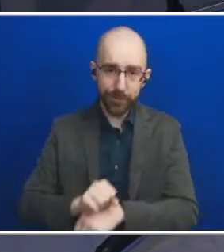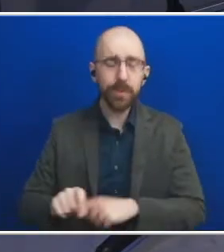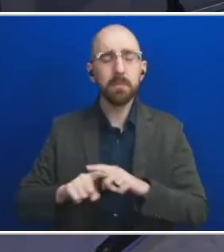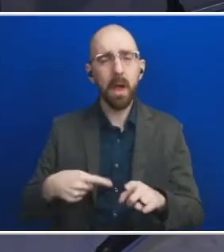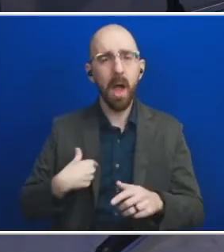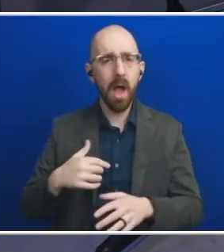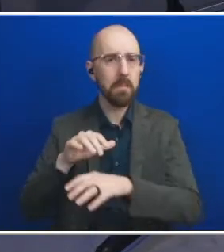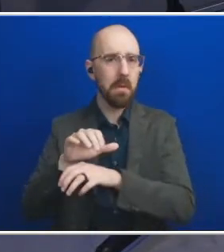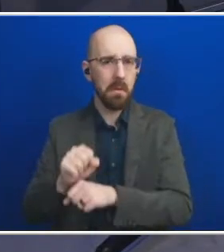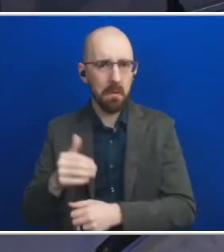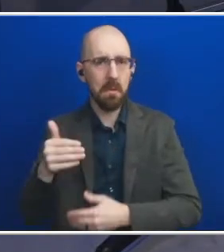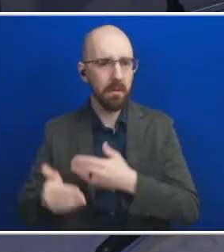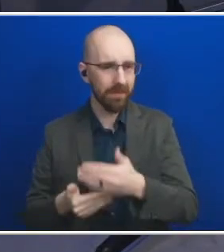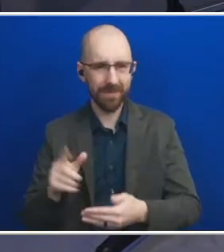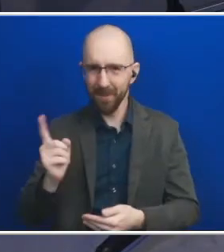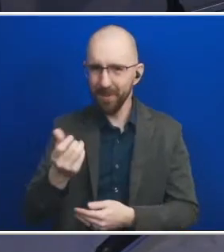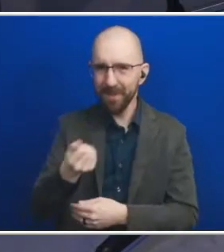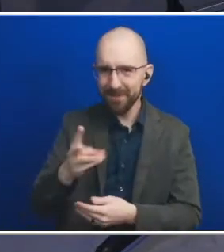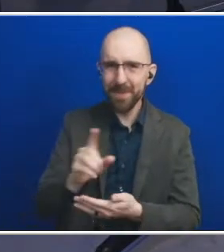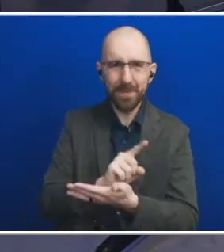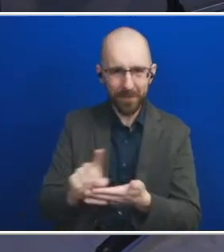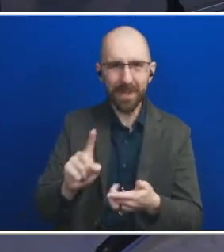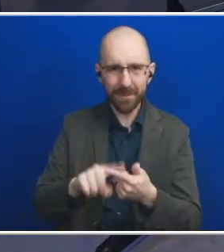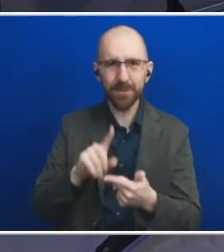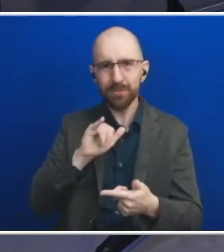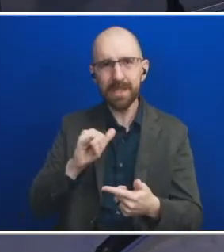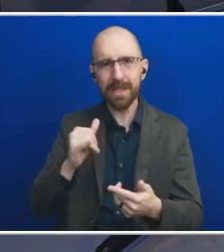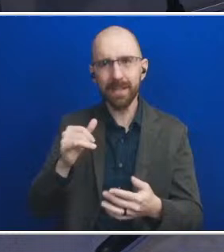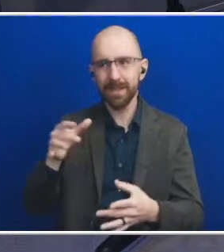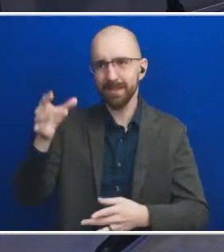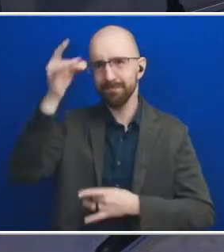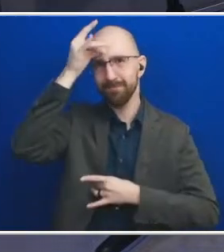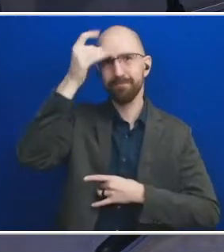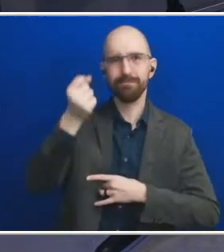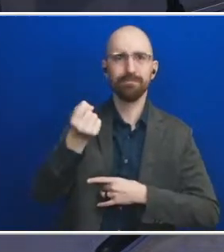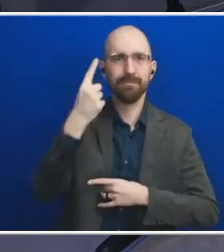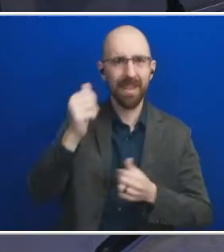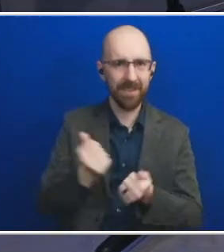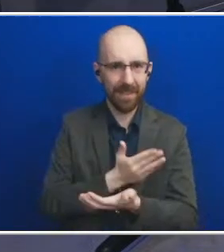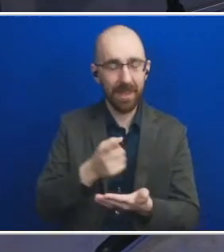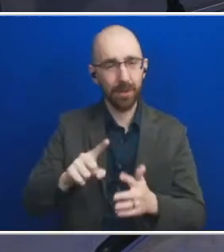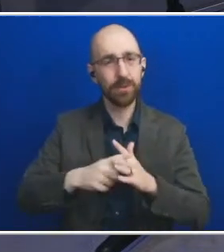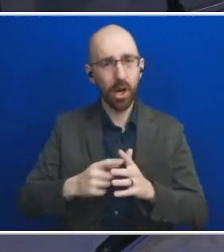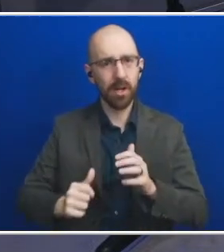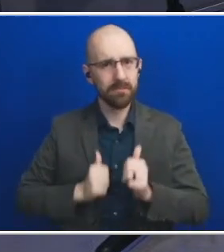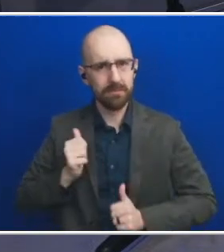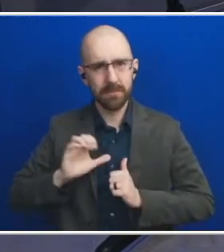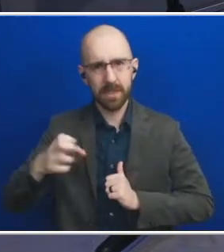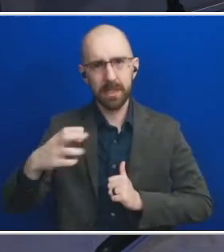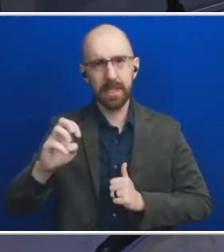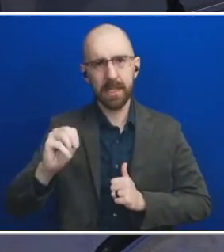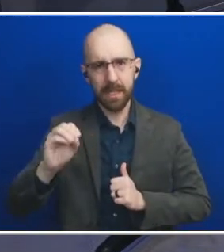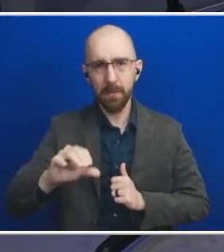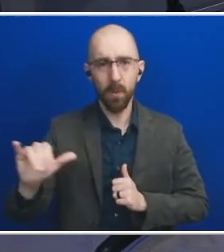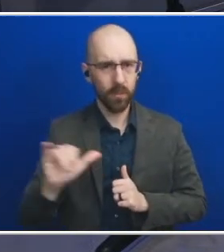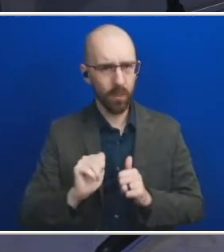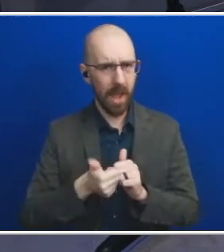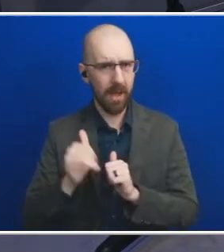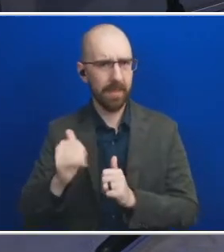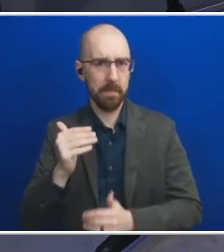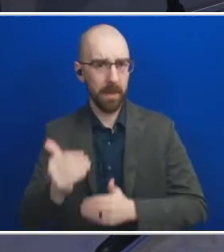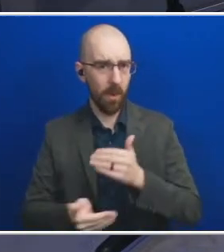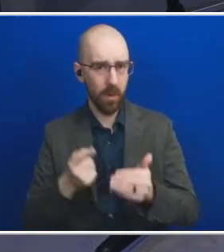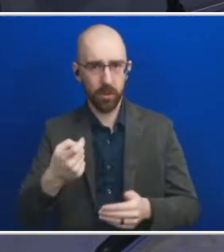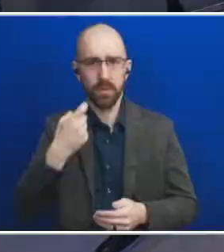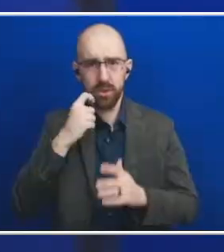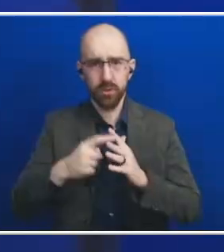to get kind of your head around all of this. Right. And then you just started aggressive chemotherapy. at how's that been going? I mean, you just started this last week.